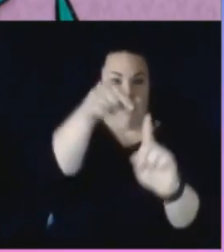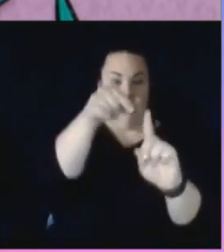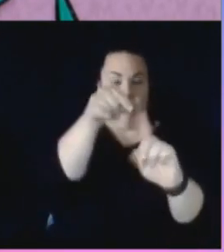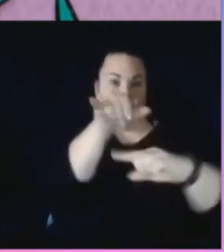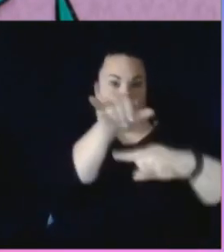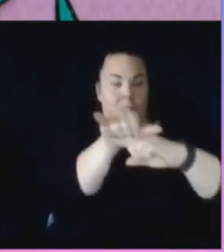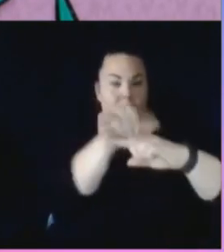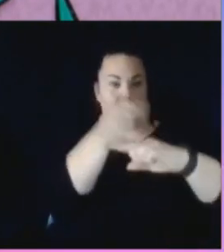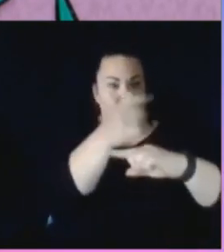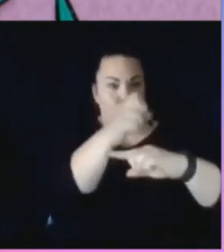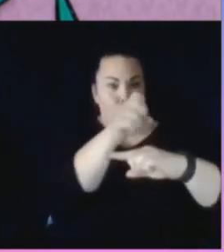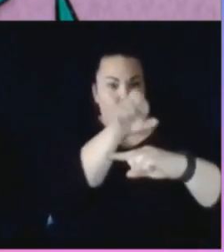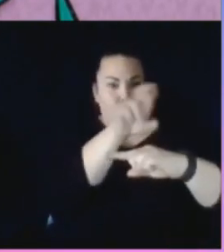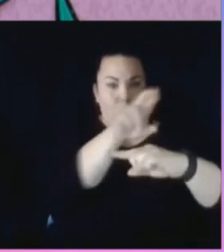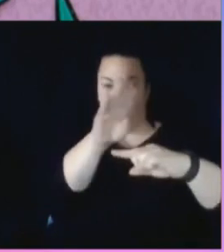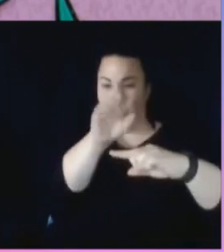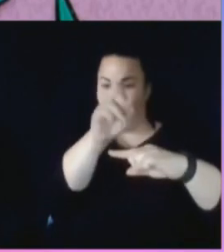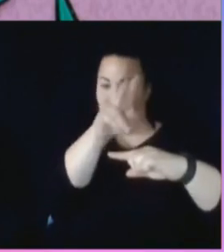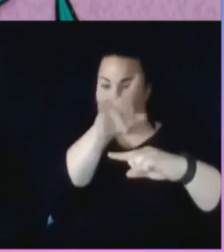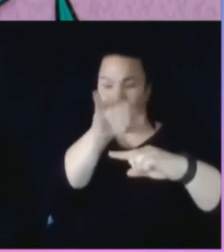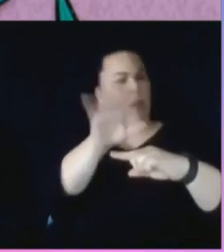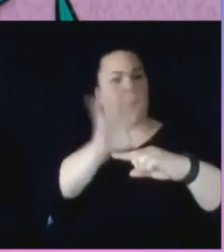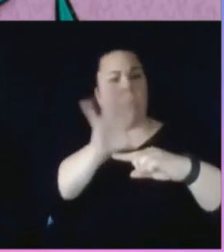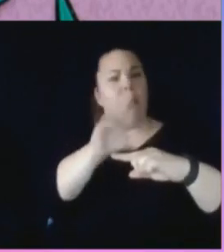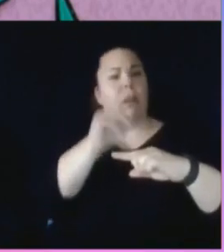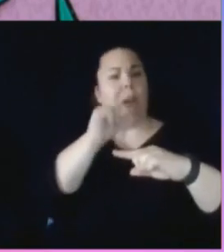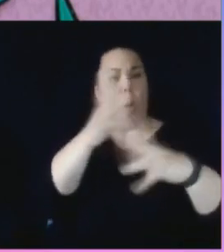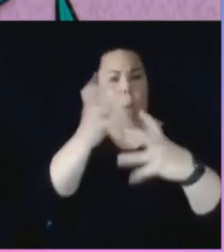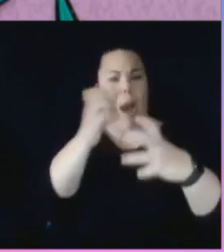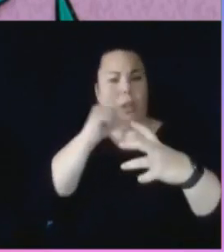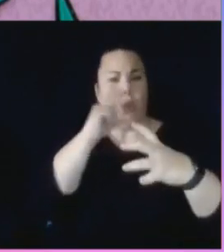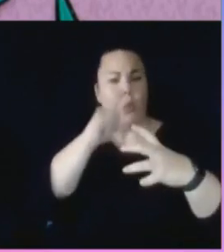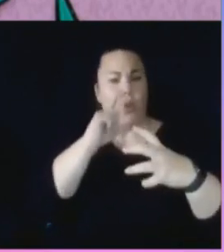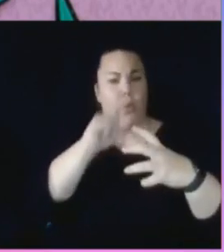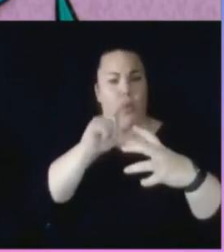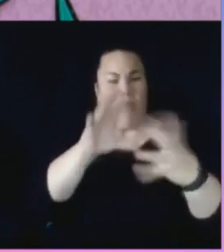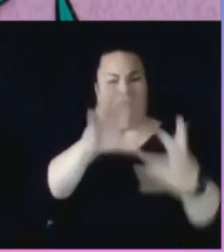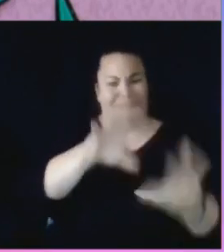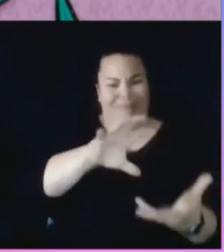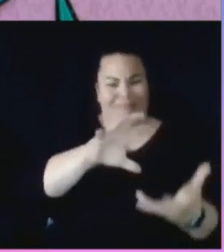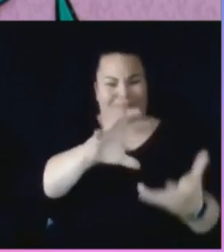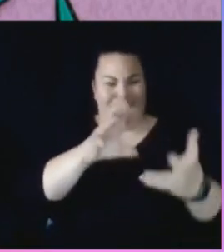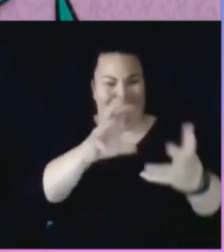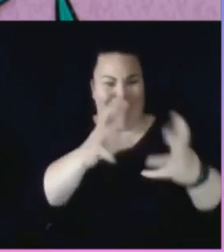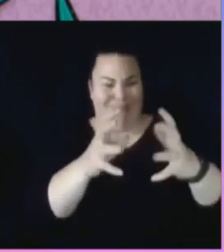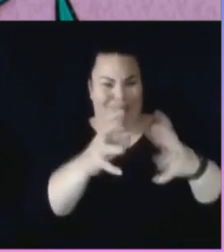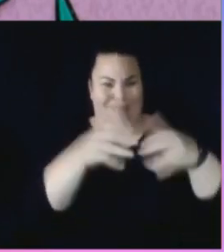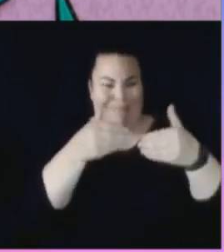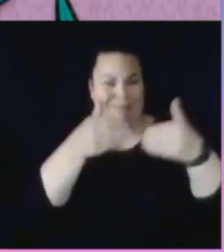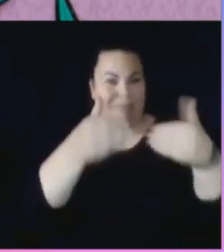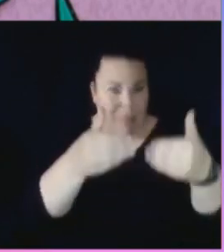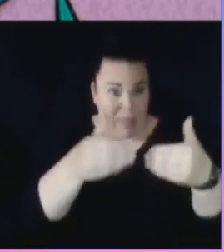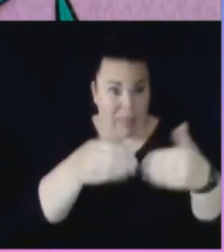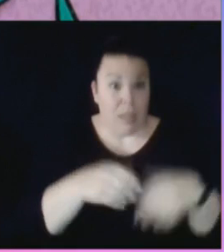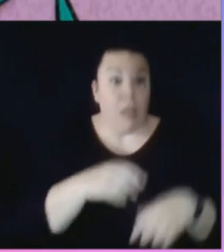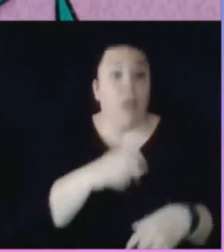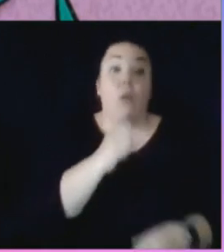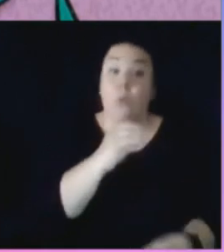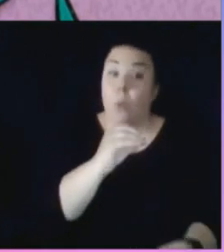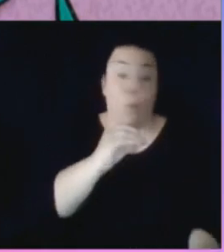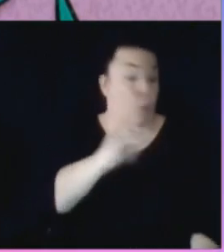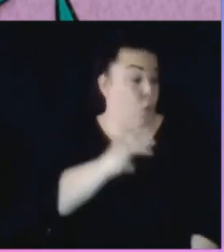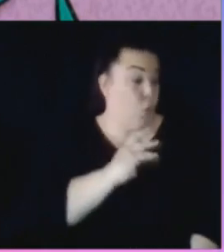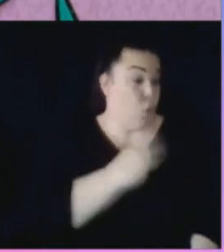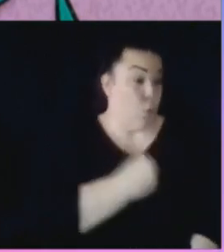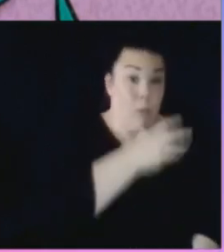our conversation that we had for the film as well, we were saying, actually, this is something that people who are trans women, trans men, and non-binary can all get behind.